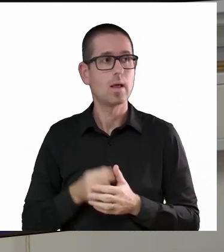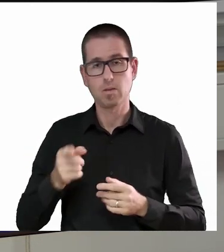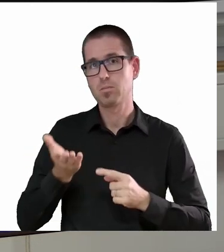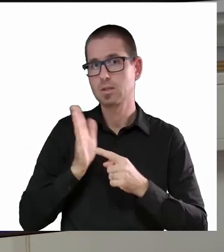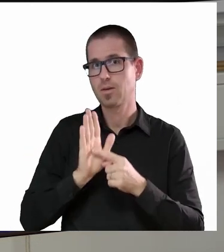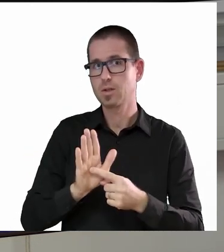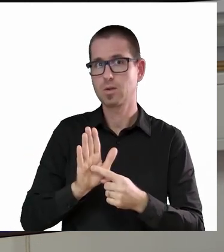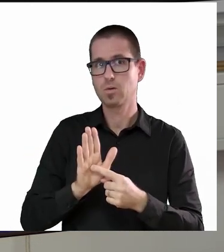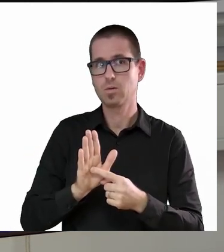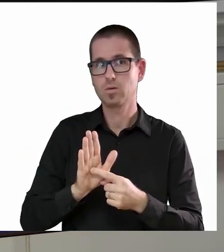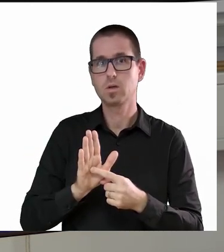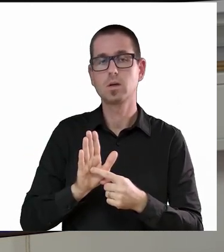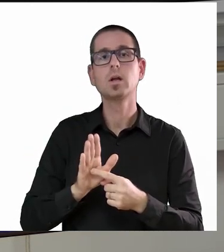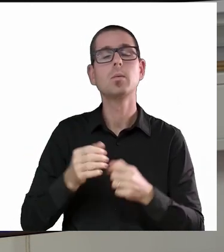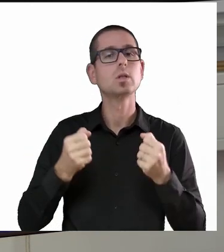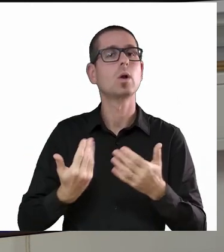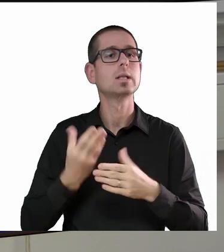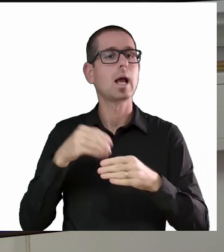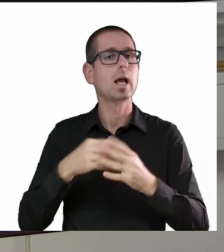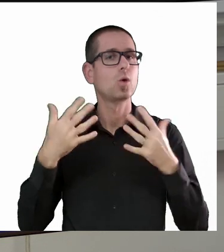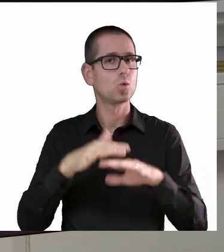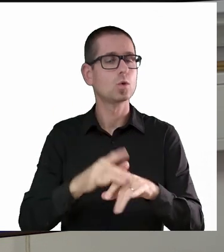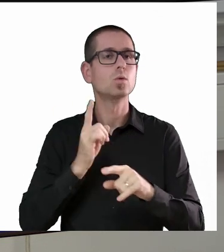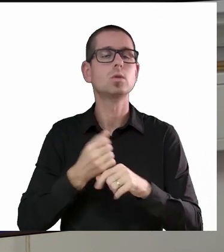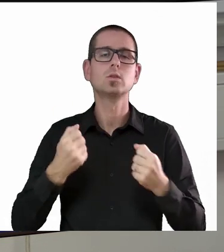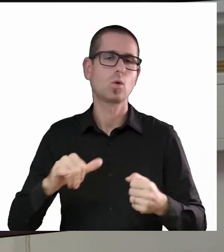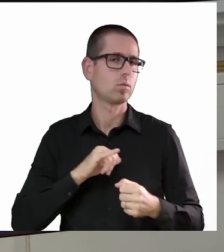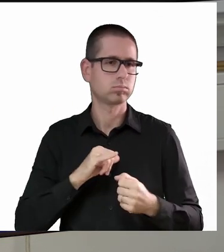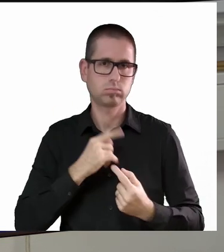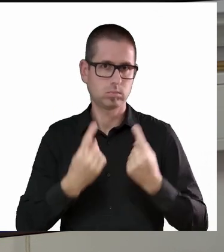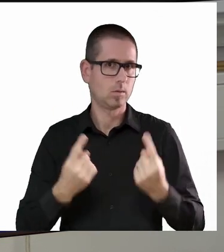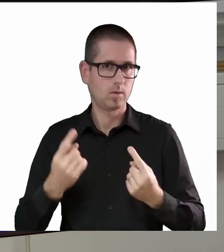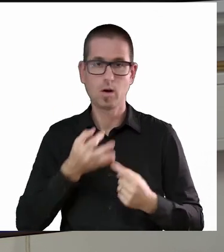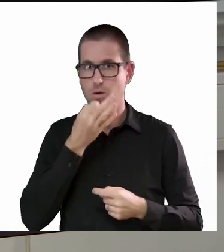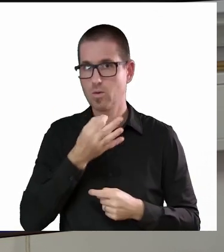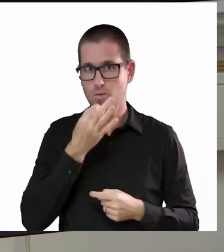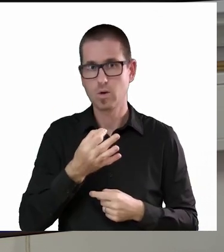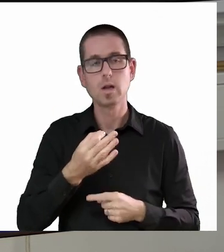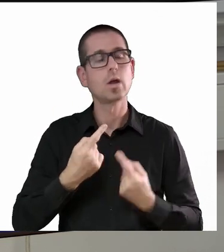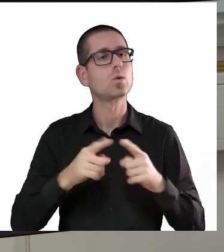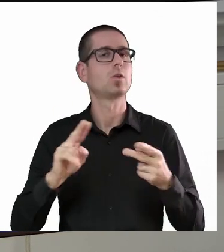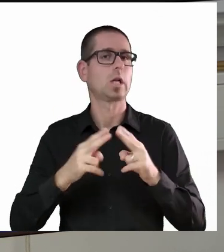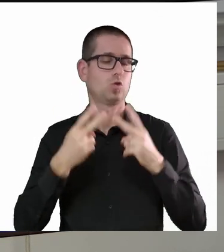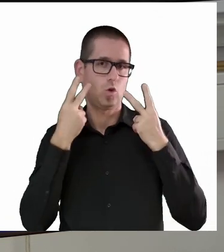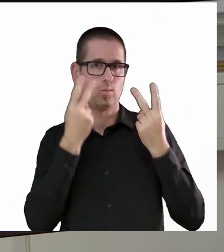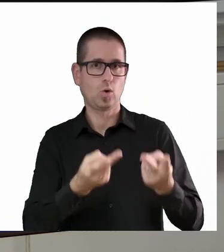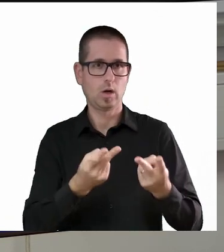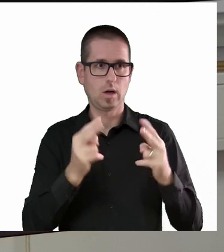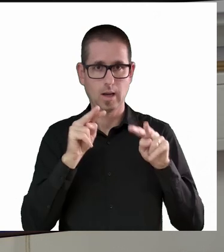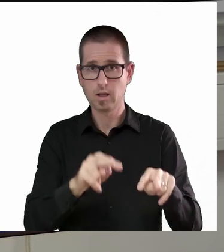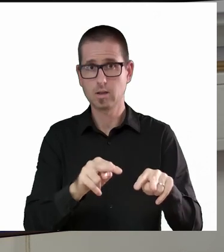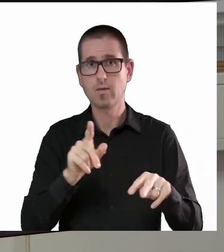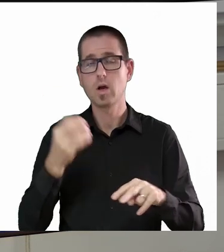presentations from Set for Inclusion, and also a very informative presentation and a different way of looking into